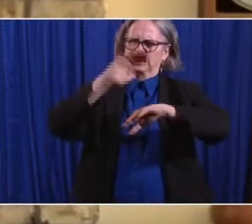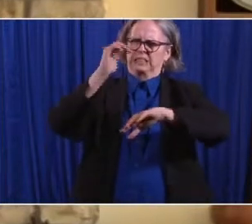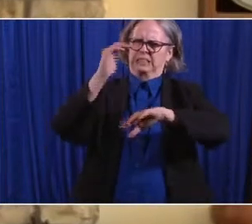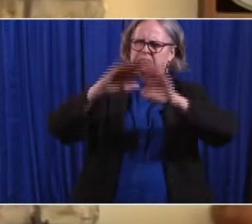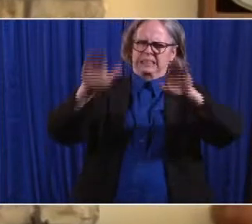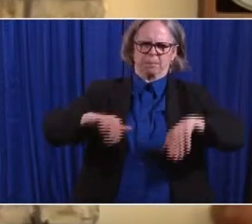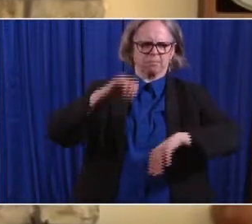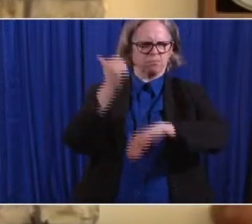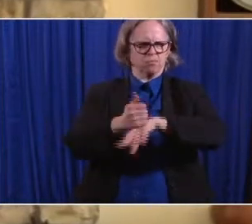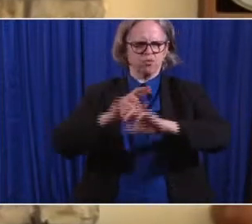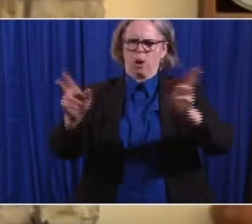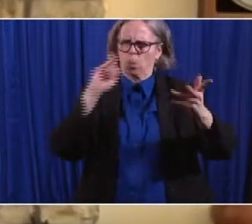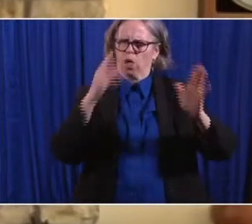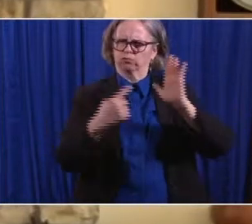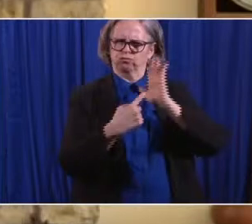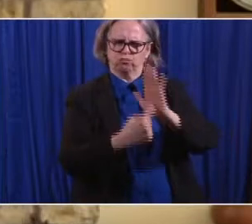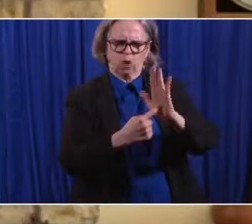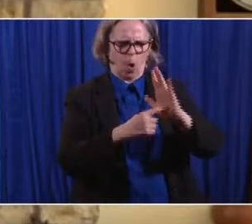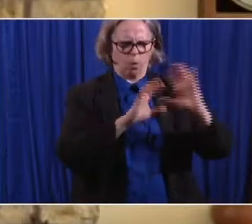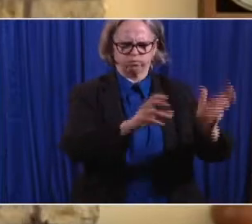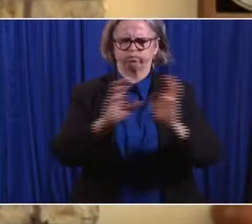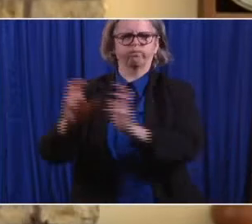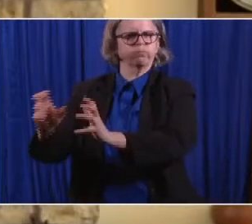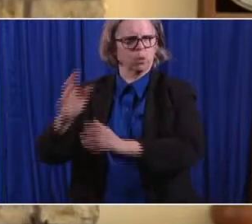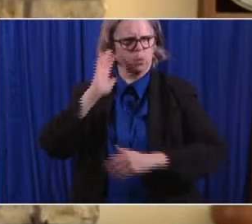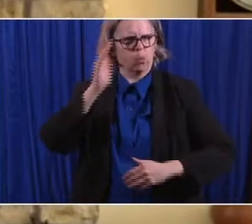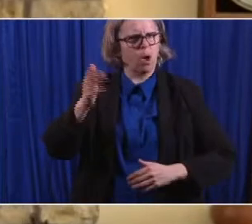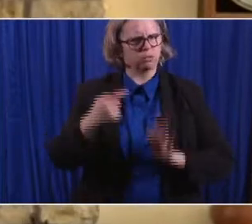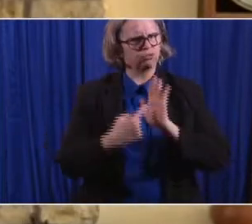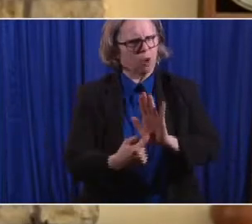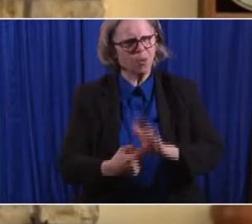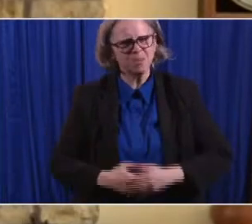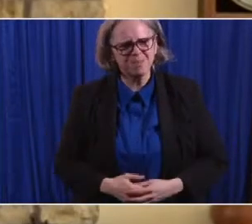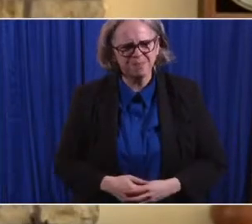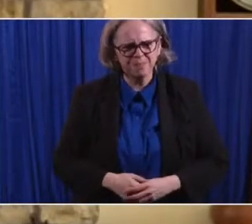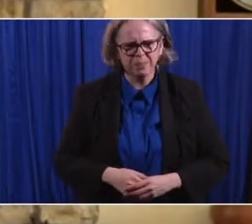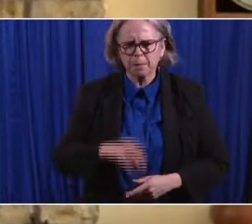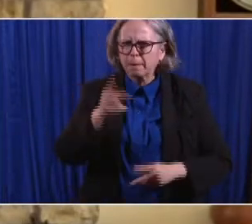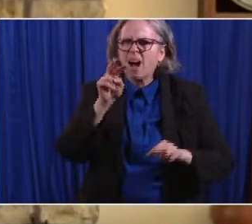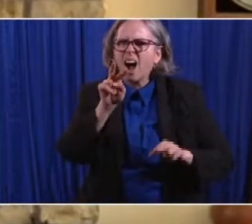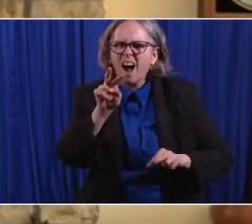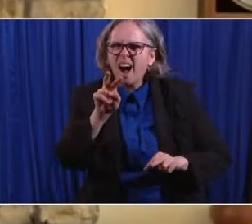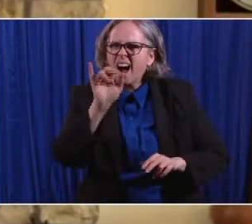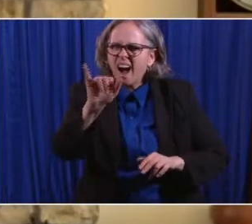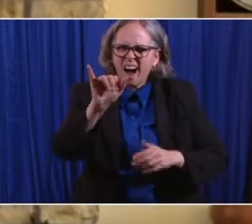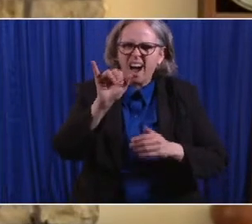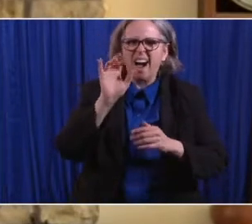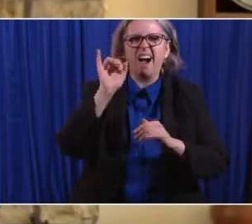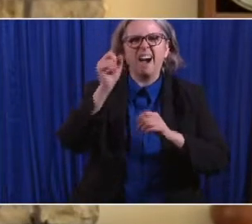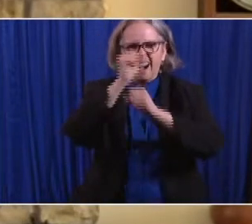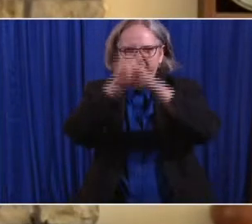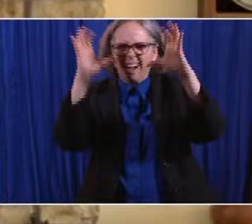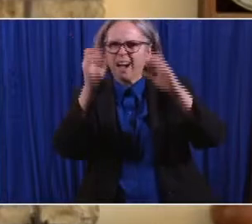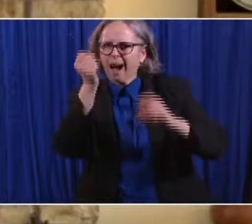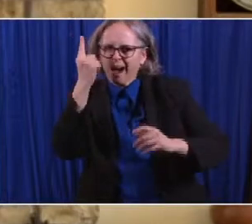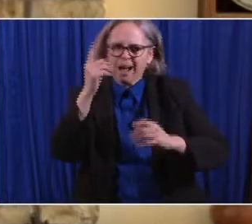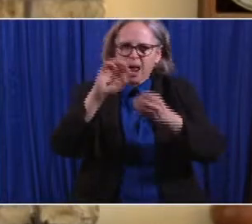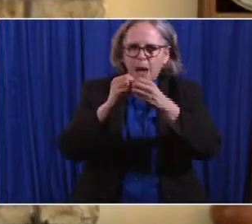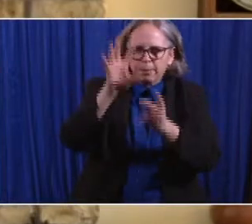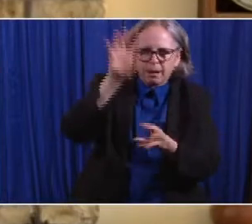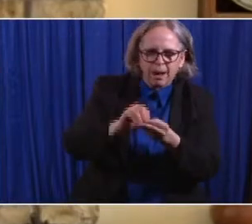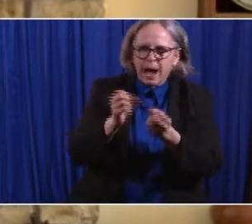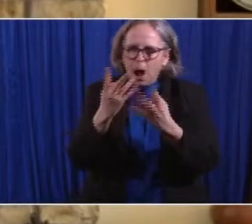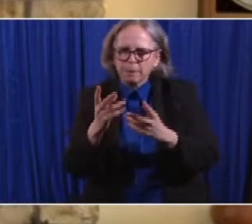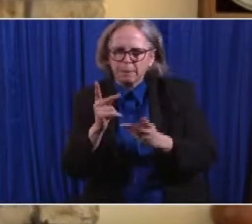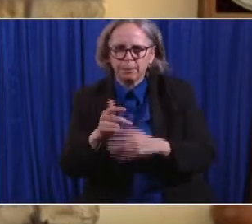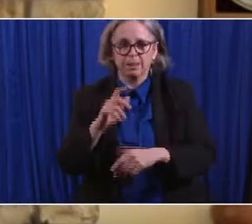that, and people will be able to understand what is going on. But we've been continue to report first doses and second doses.